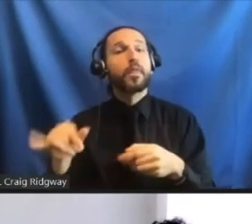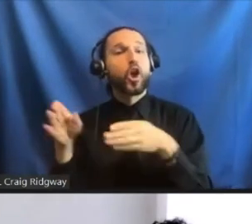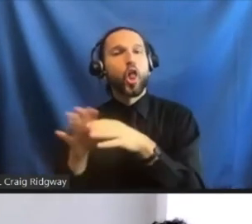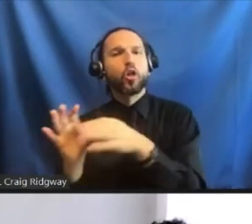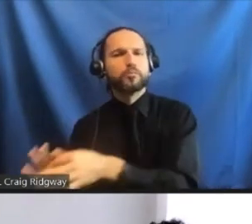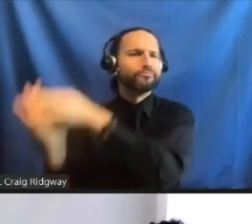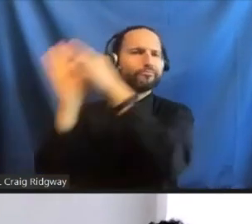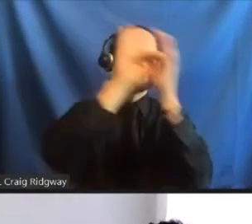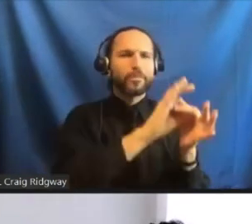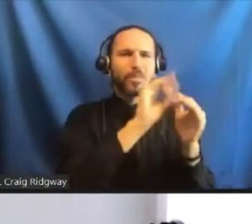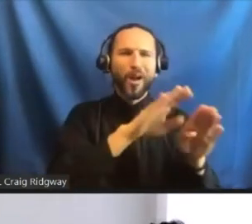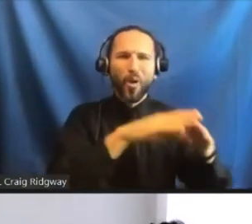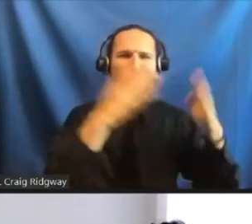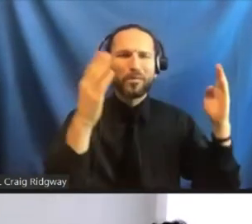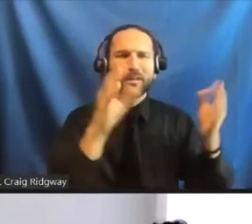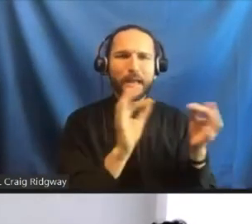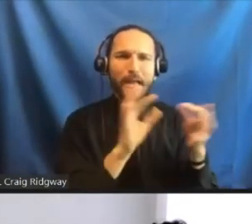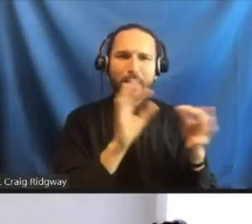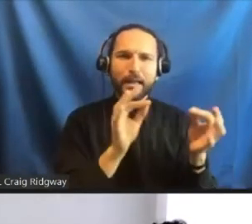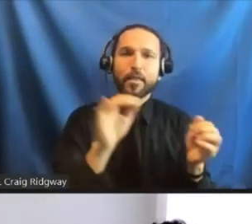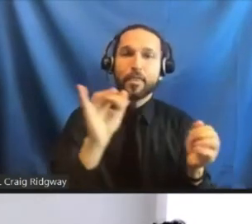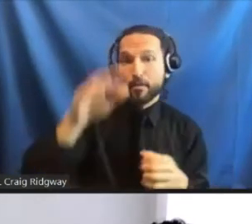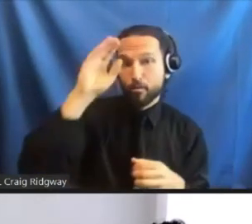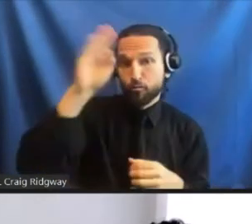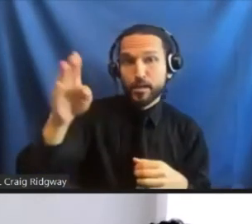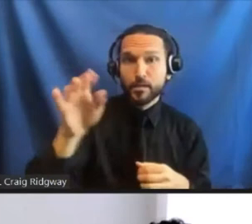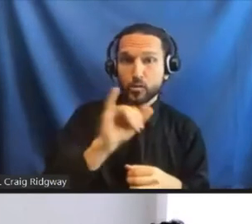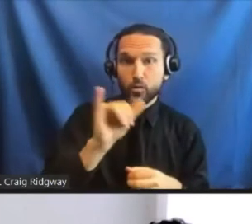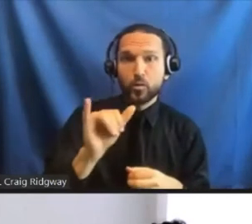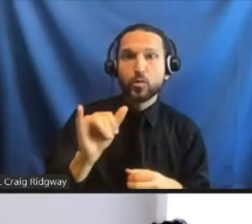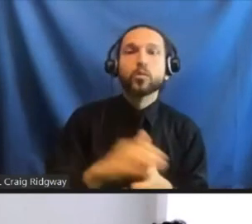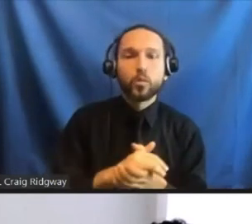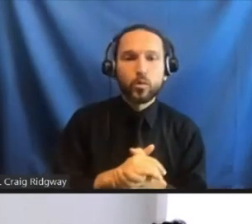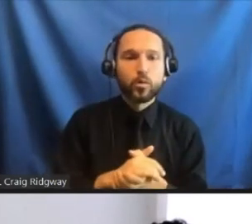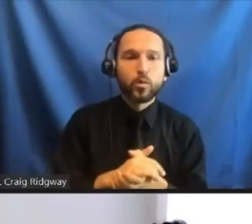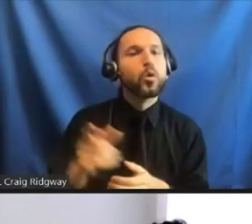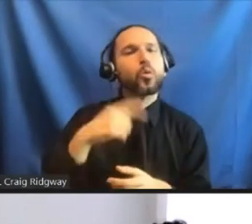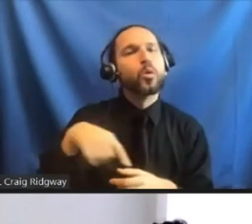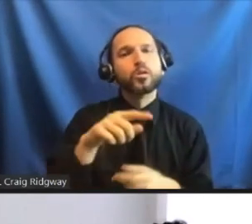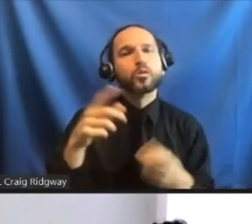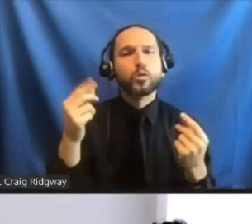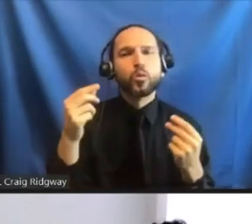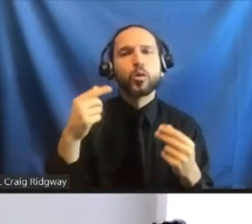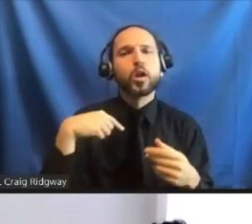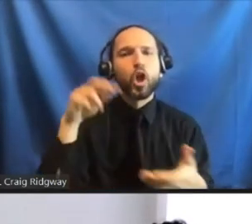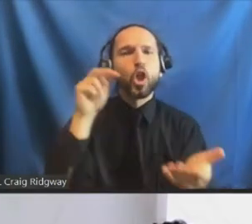messaging in the opening greeting, is that what we always do is take a look at what oftentimes is